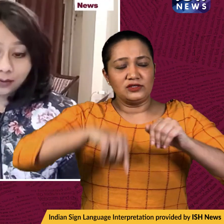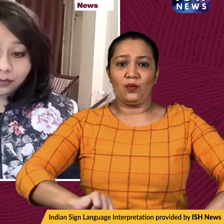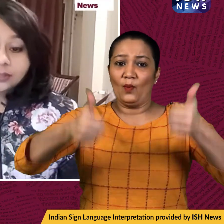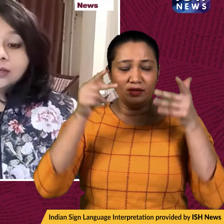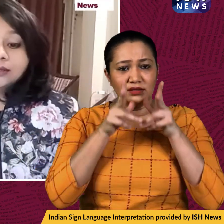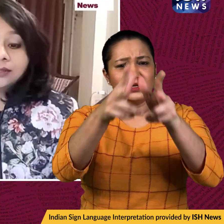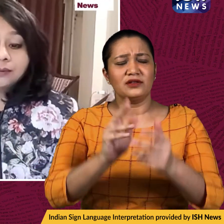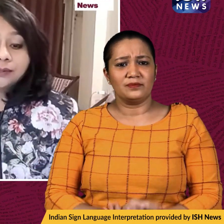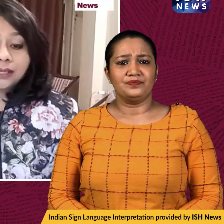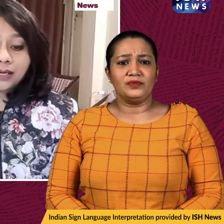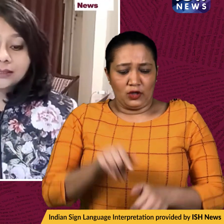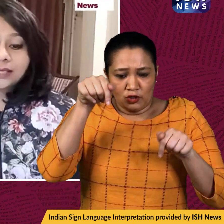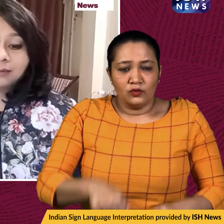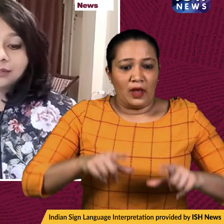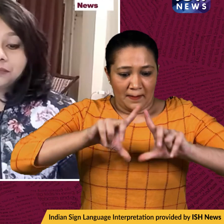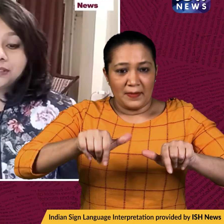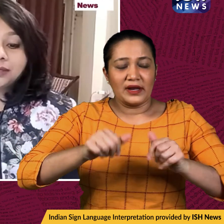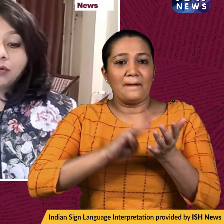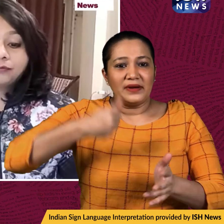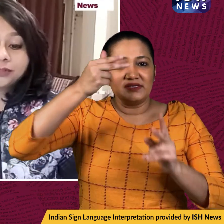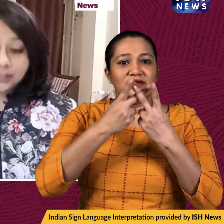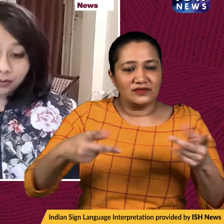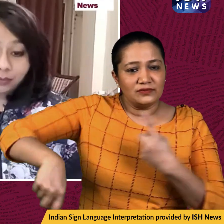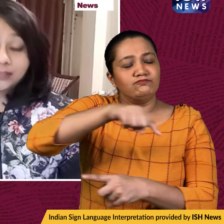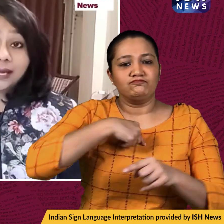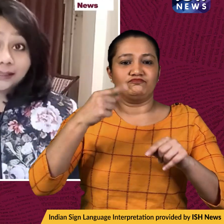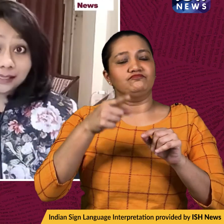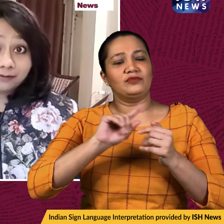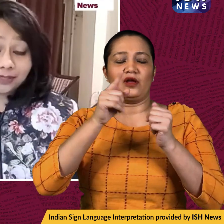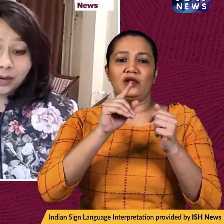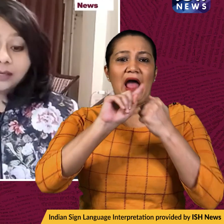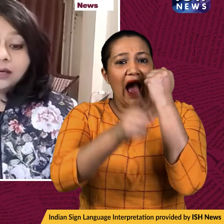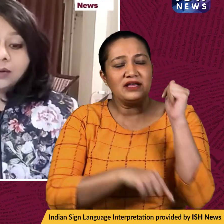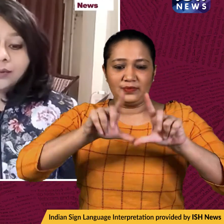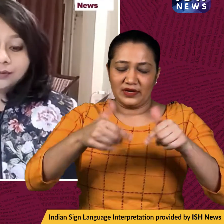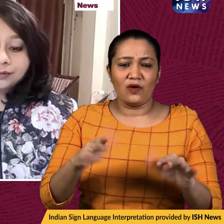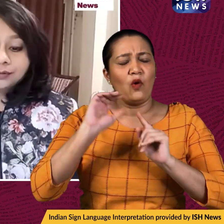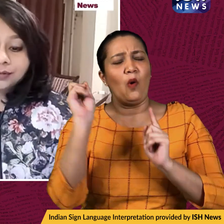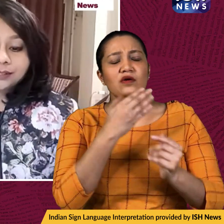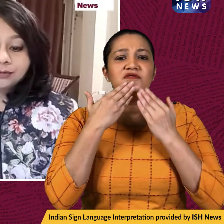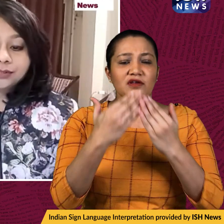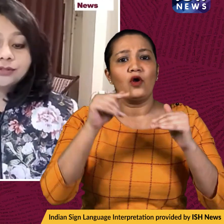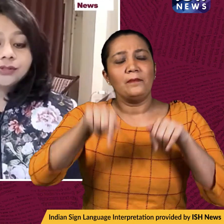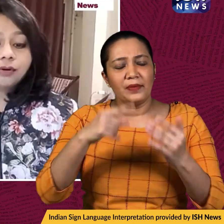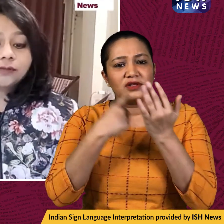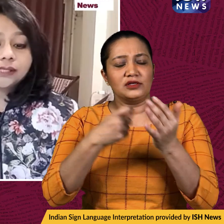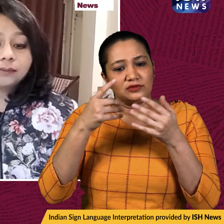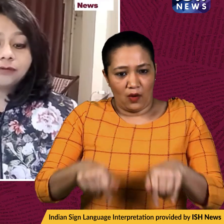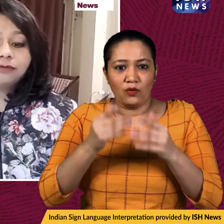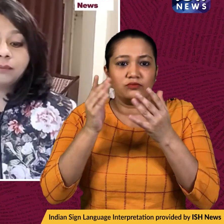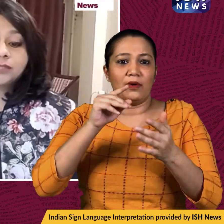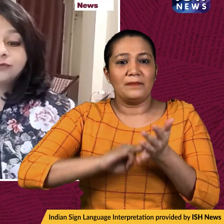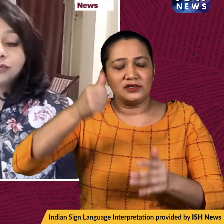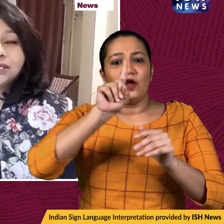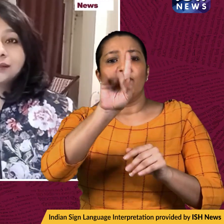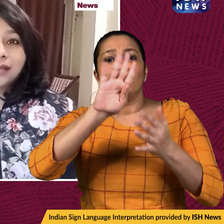said, and I quote, "Today was the last cabinet meeting of the tenure. We thanked everyone. We also took a resolution to dissolve the